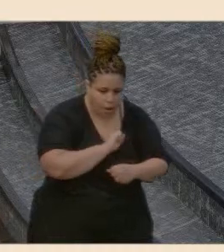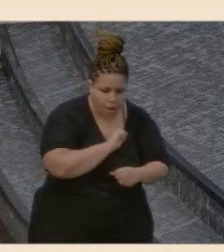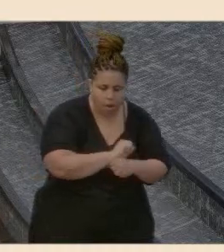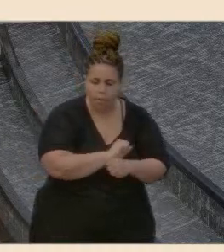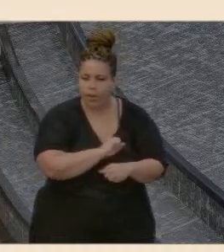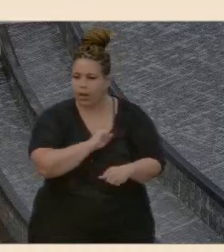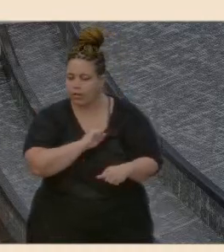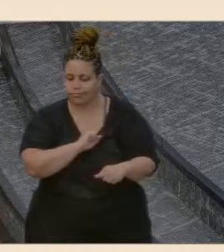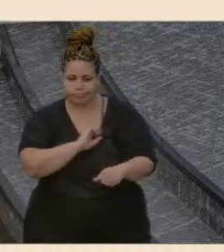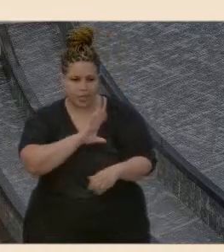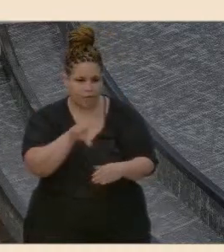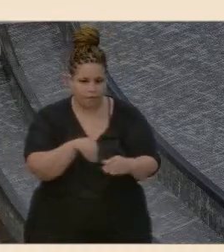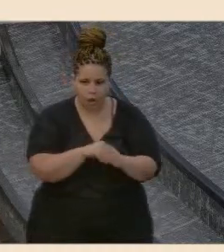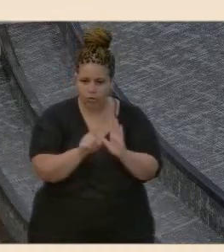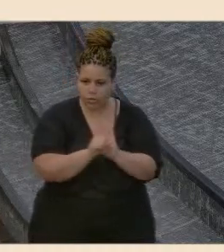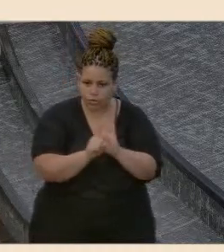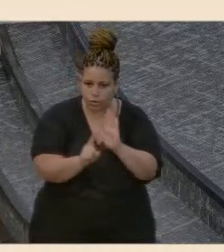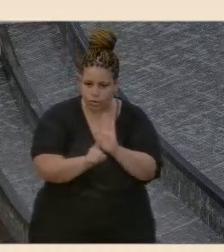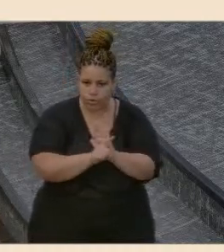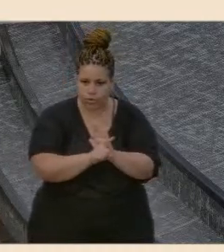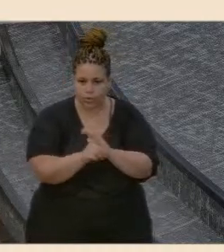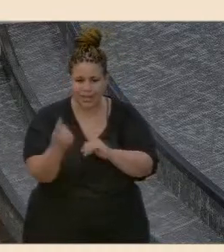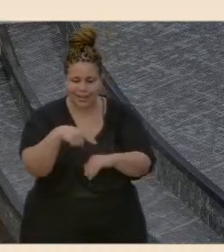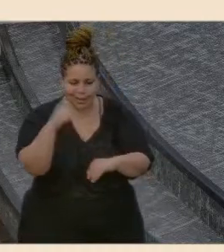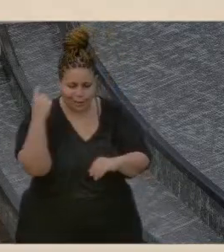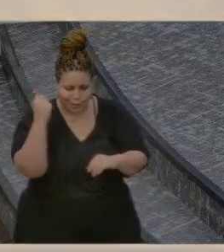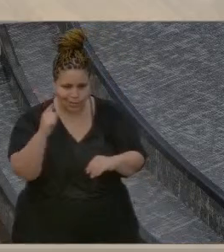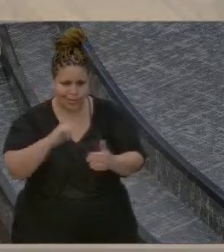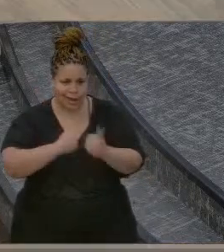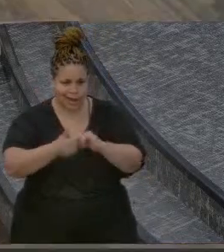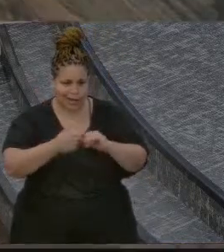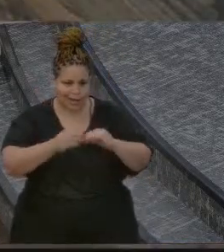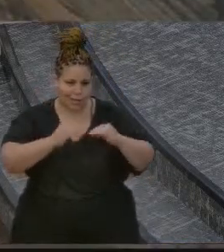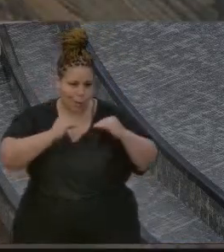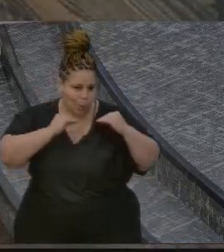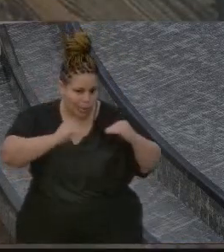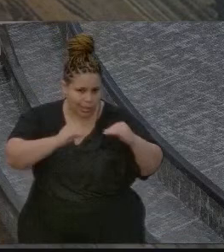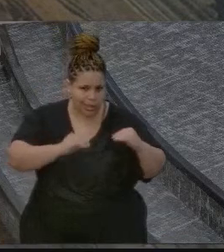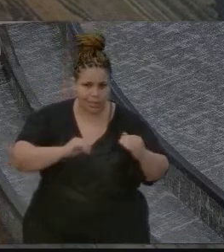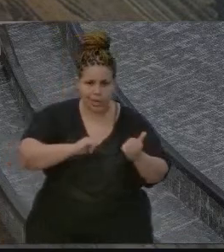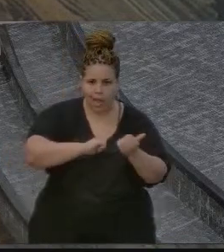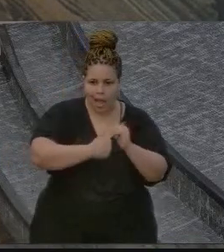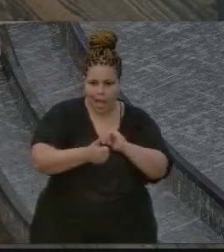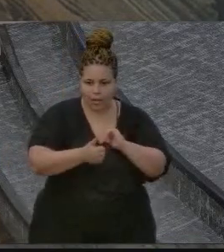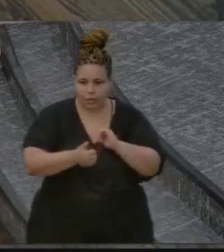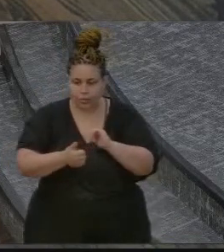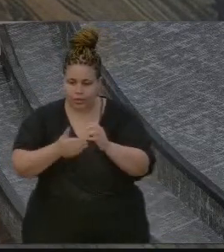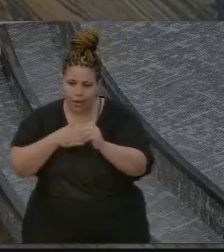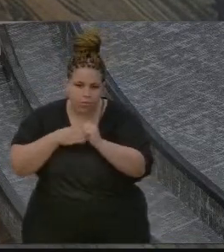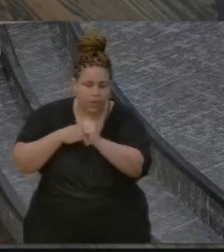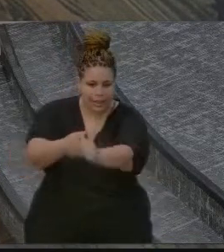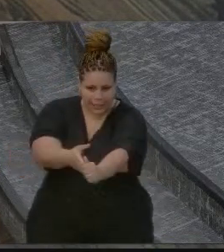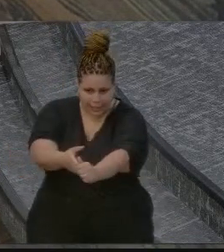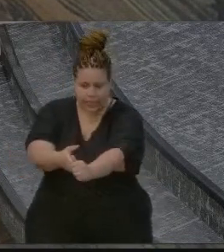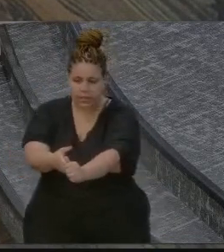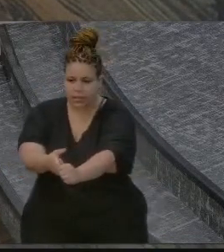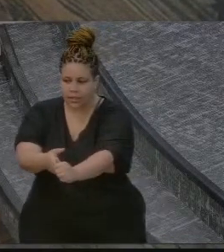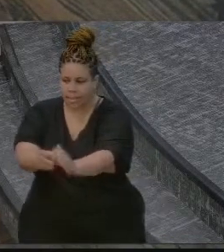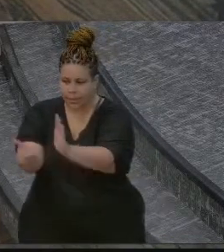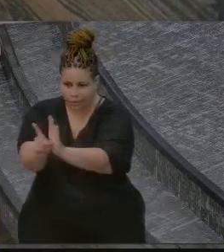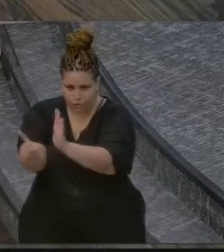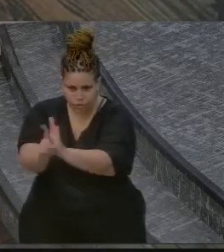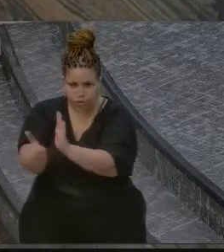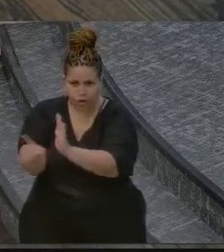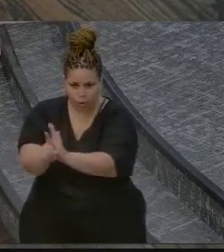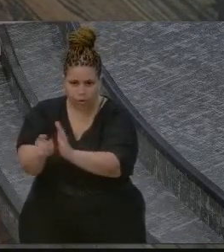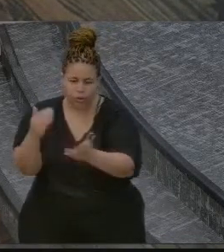drills. And the other thing, they know how to conduct the drills. Don't rely on the administrators all the time. Sometimes they may not be